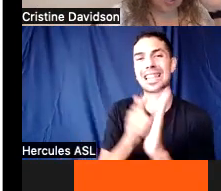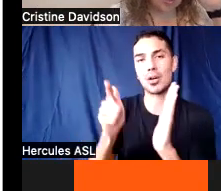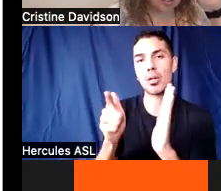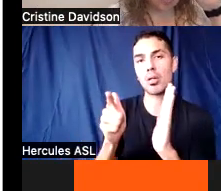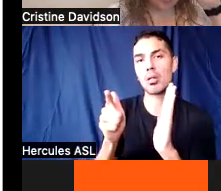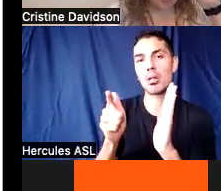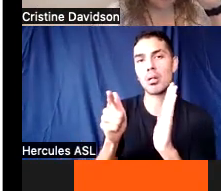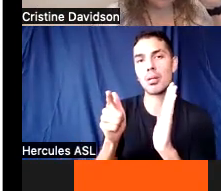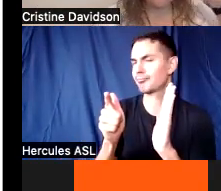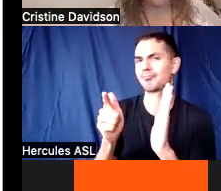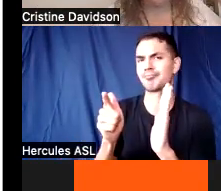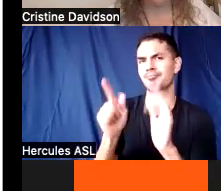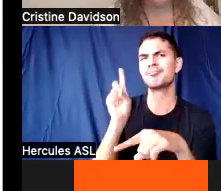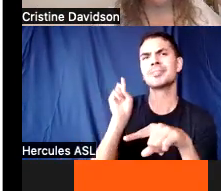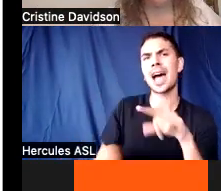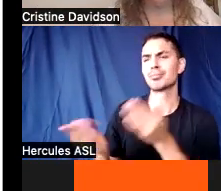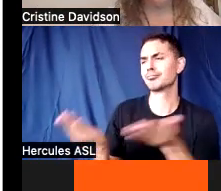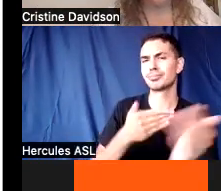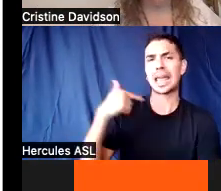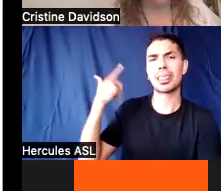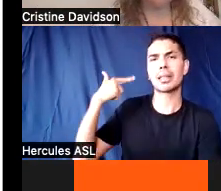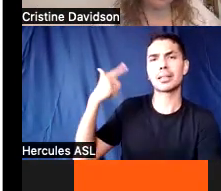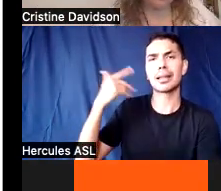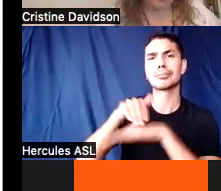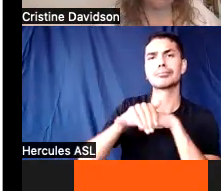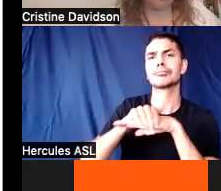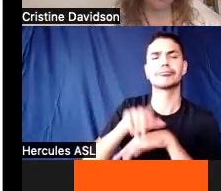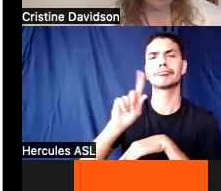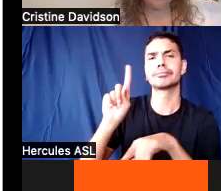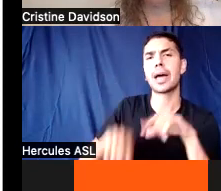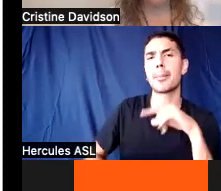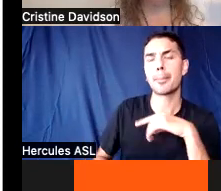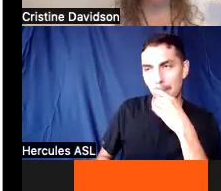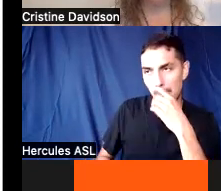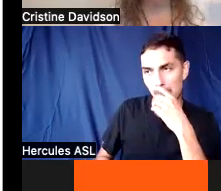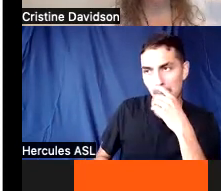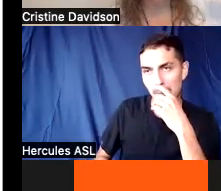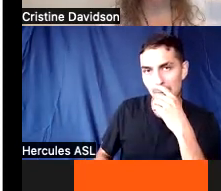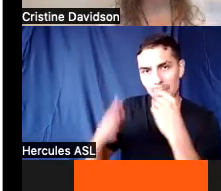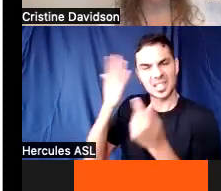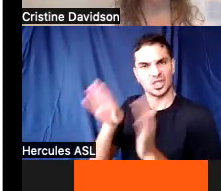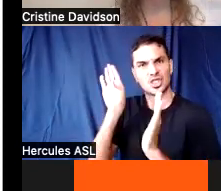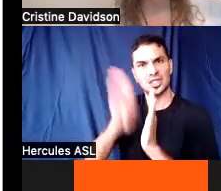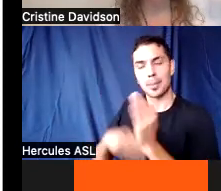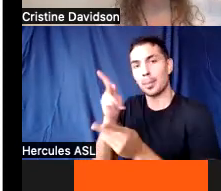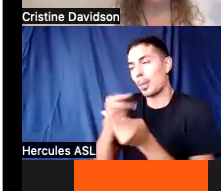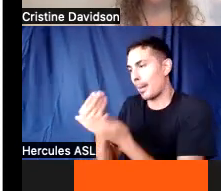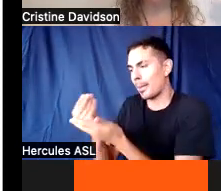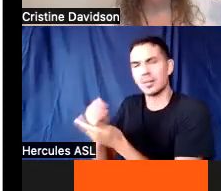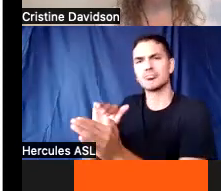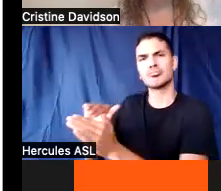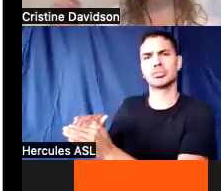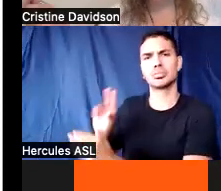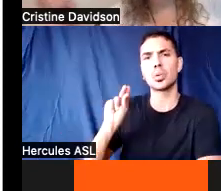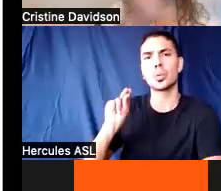was. So that is just such a clear example to me of people in power seeing that they're going to lose